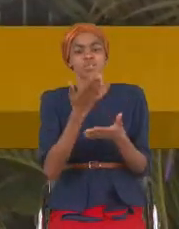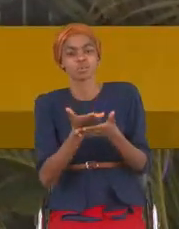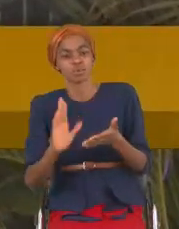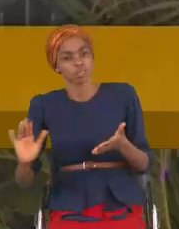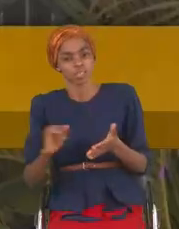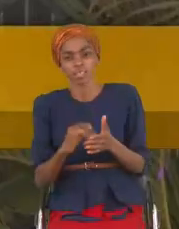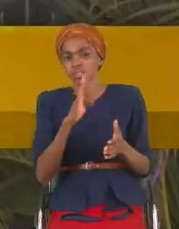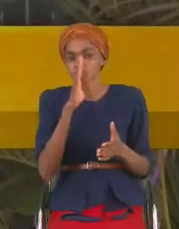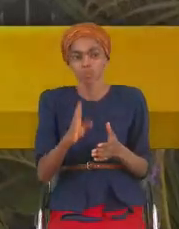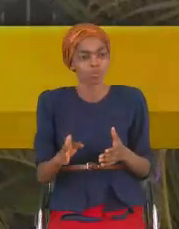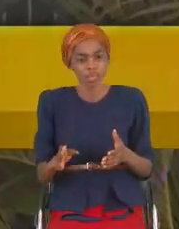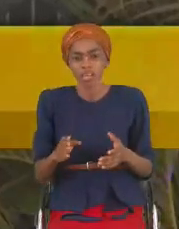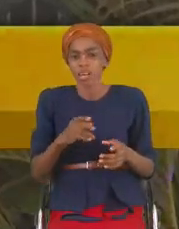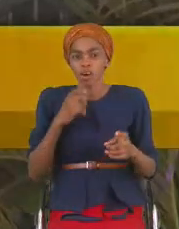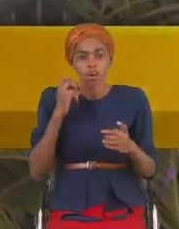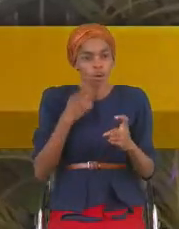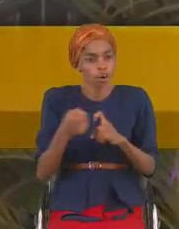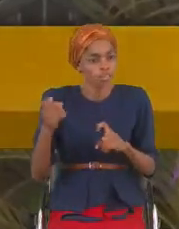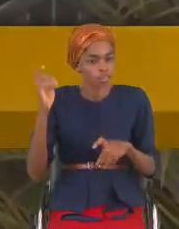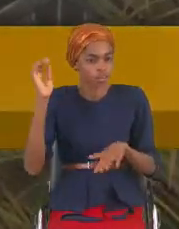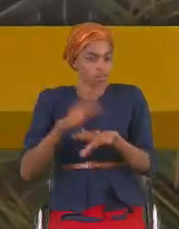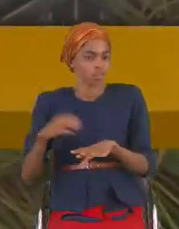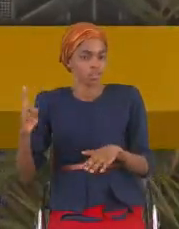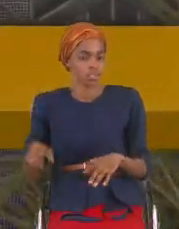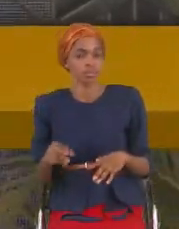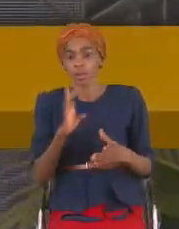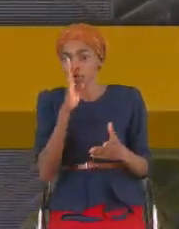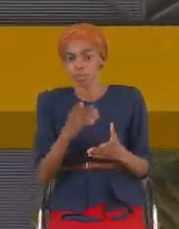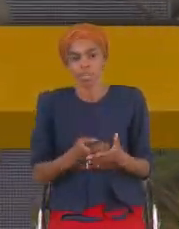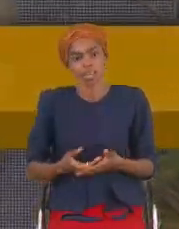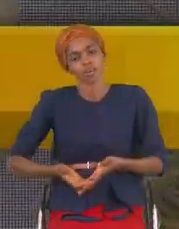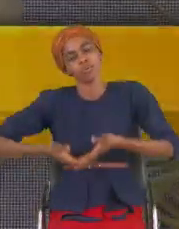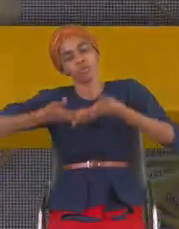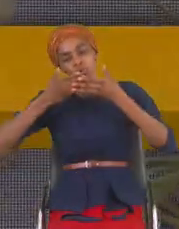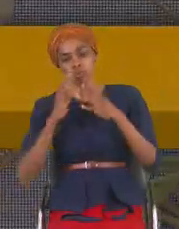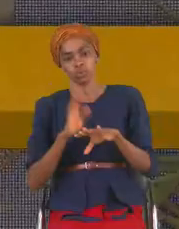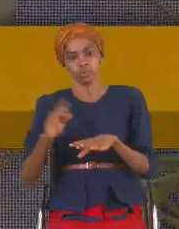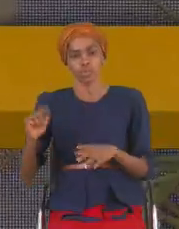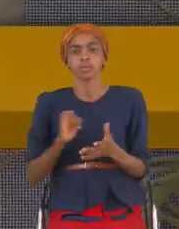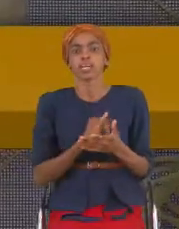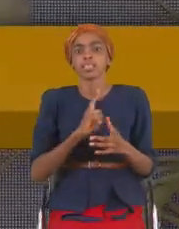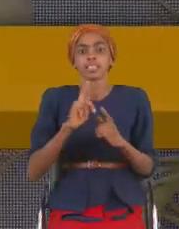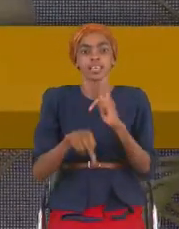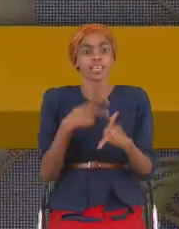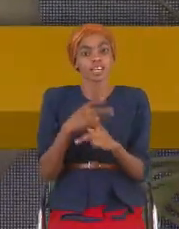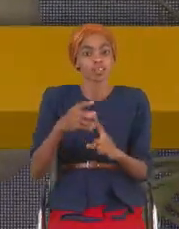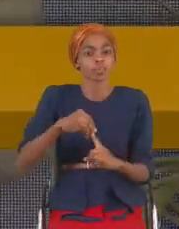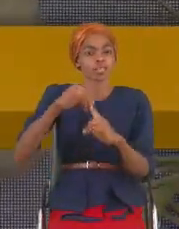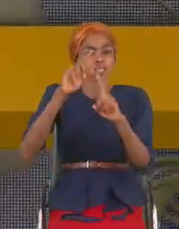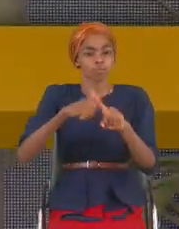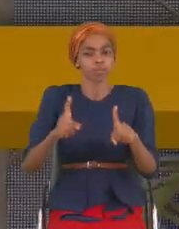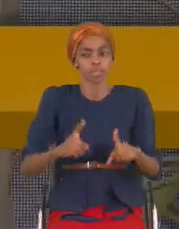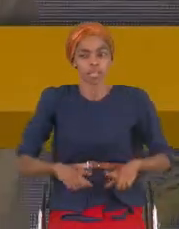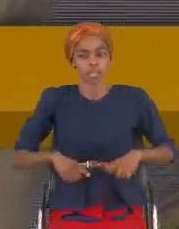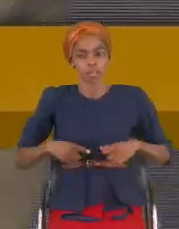will be a heavy load on them. And it is that kind of distinguished life, that